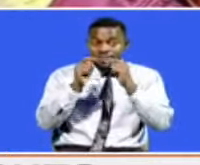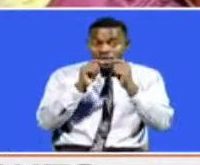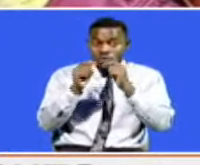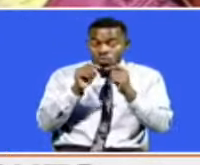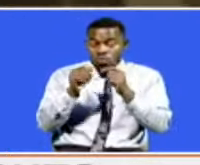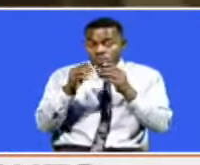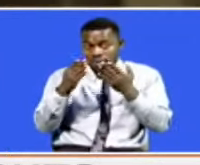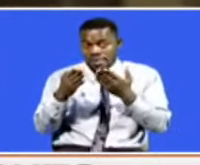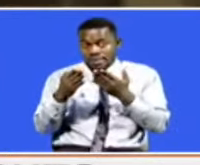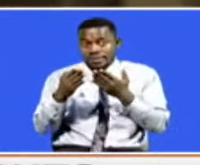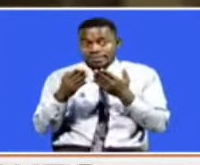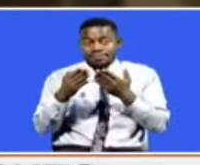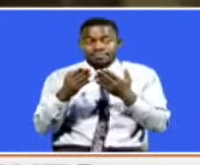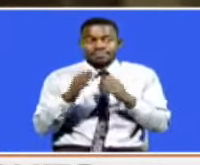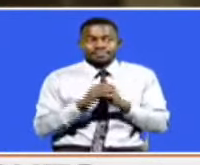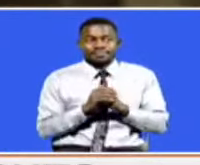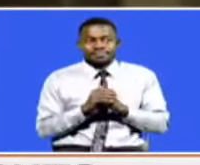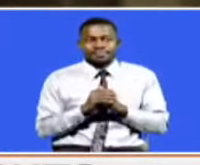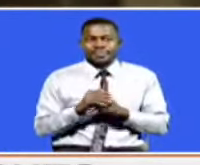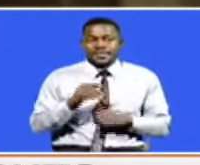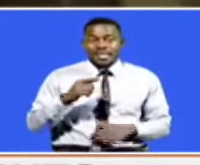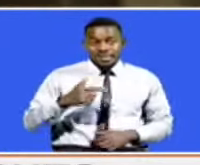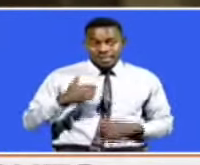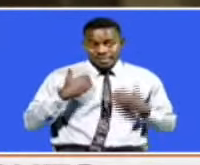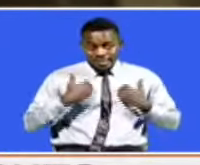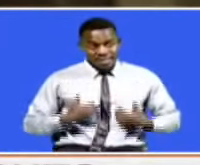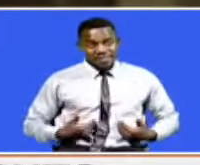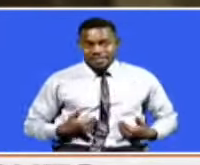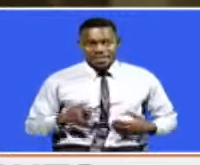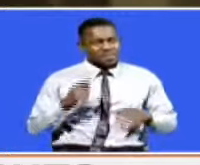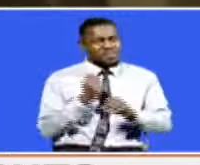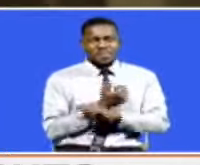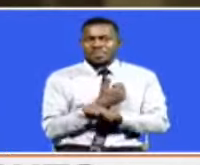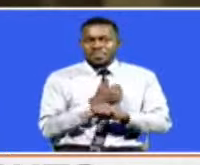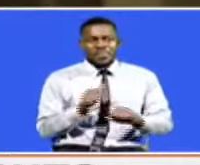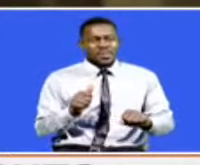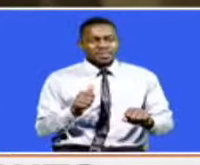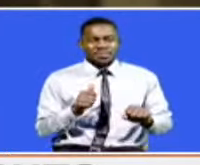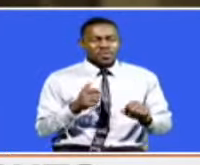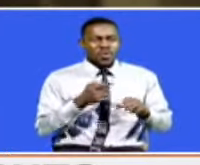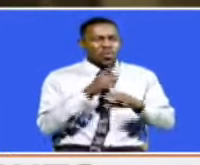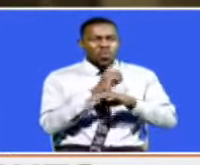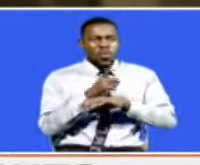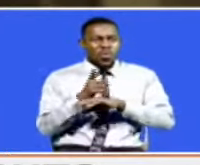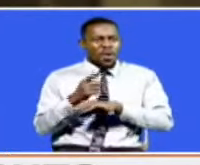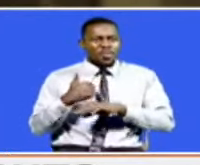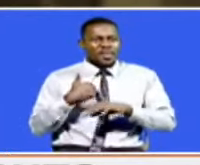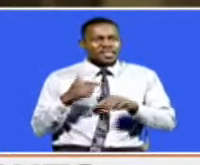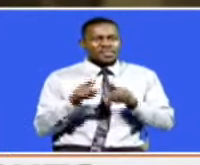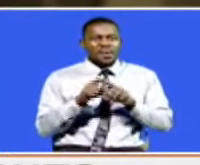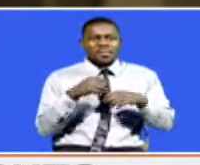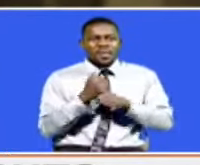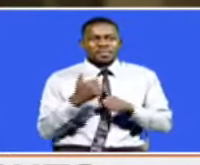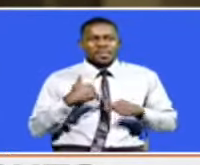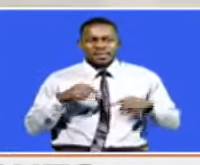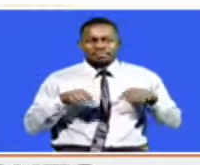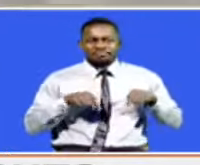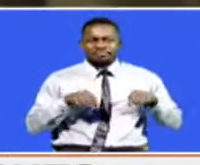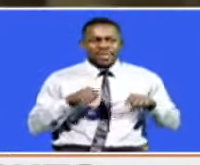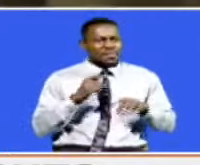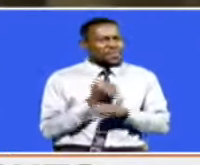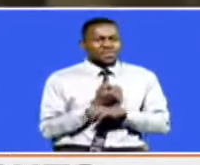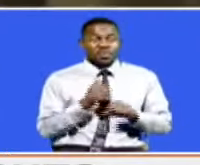she's unmoved. Sabina is the wrong person to be intimidated. I'm not going to be intimidated by anybody. These guys have taken me through a roller coaster the whole